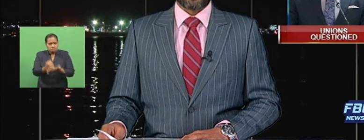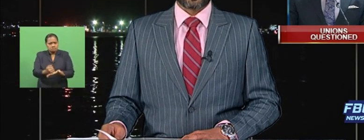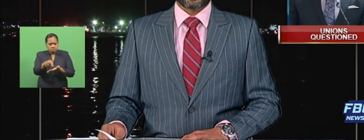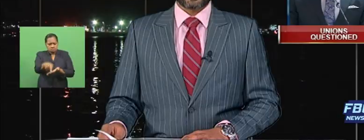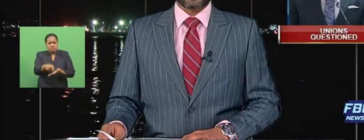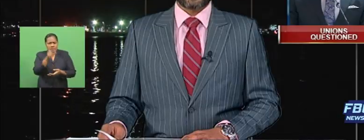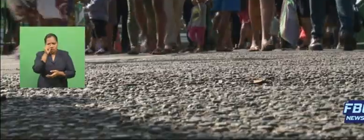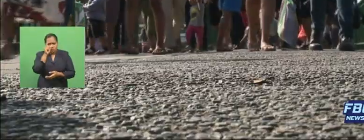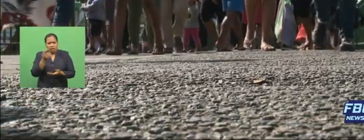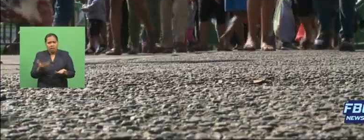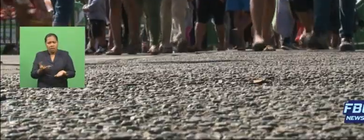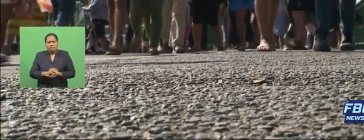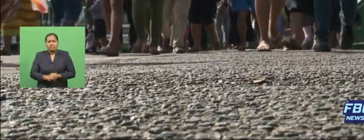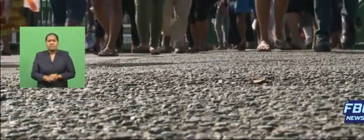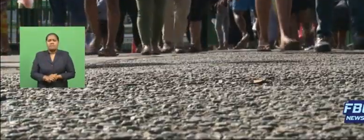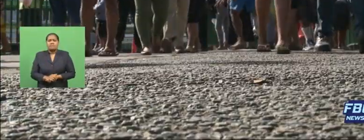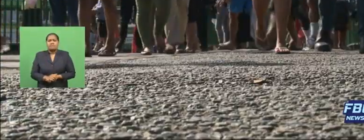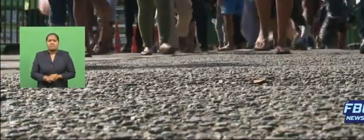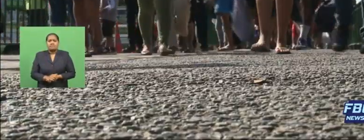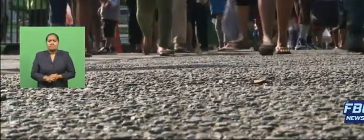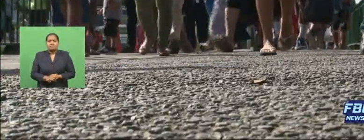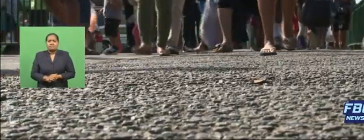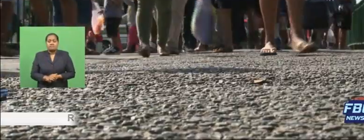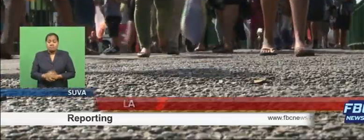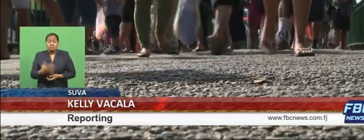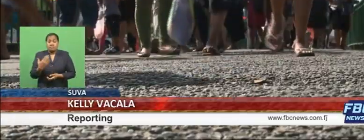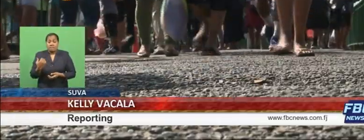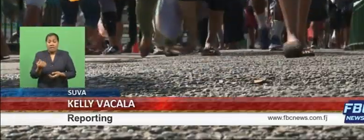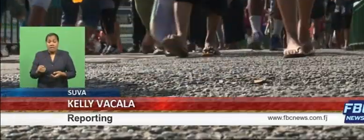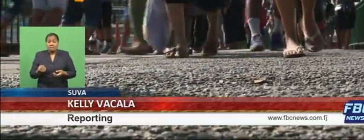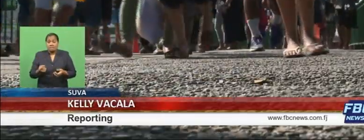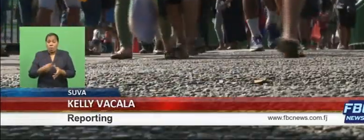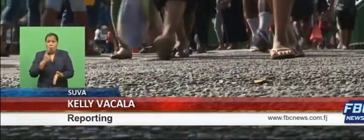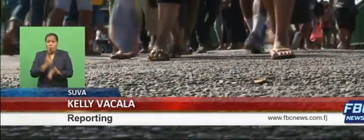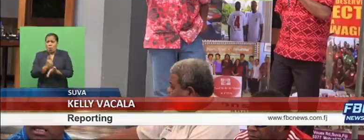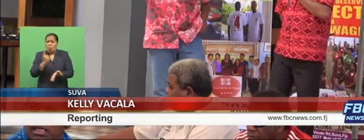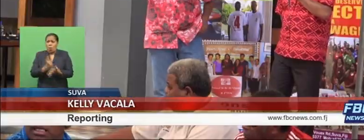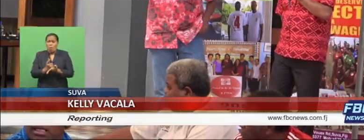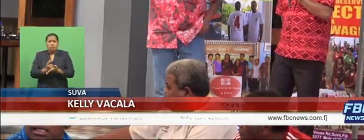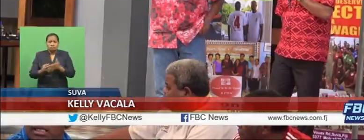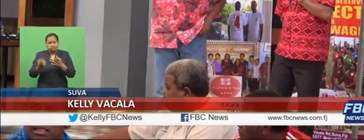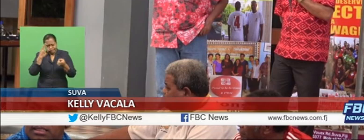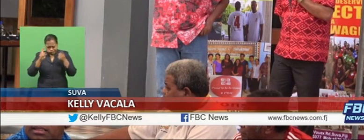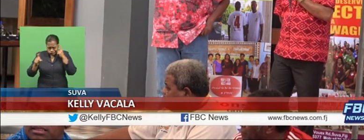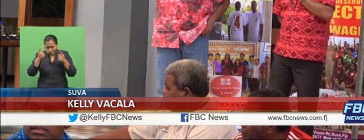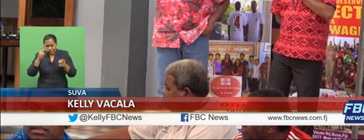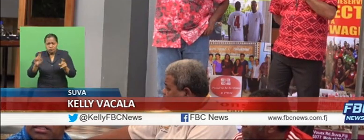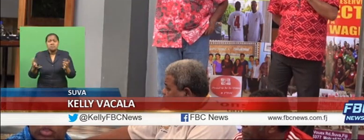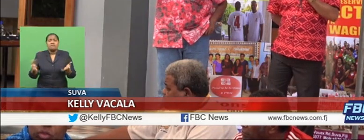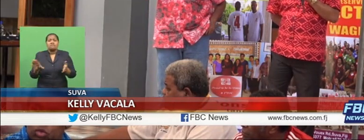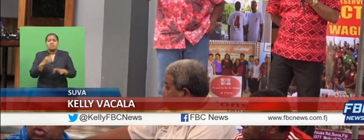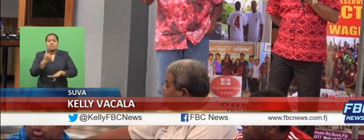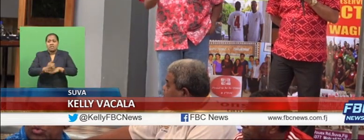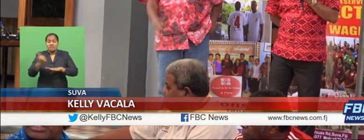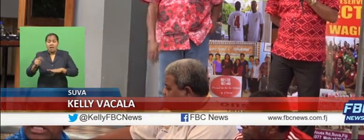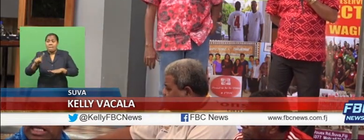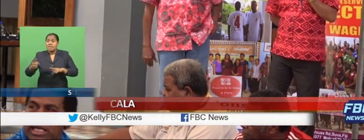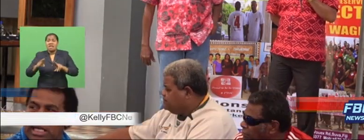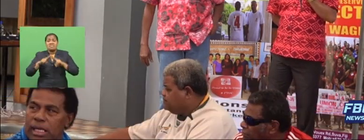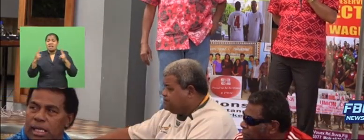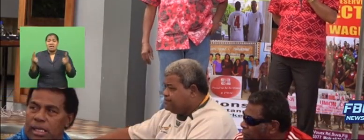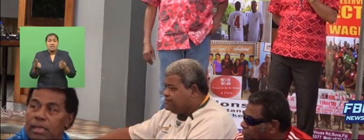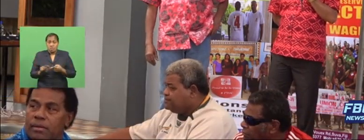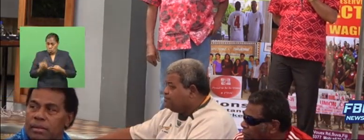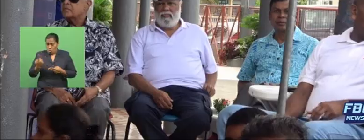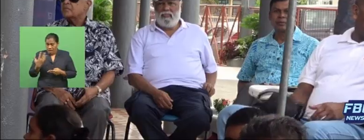Vadala reports. There has been widespread calls for handouts from the government, but many large unions which are flush with